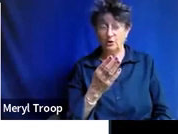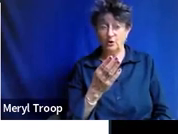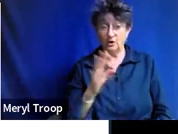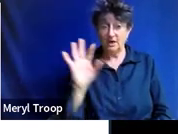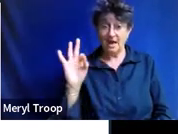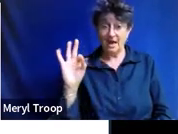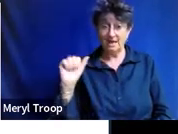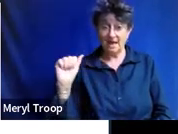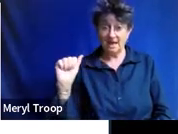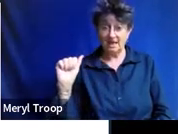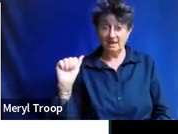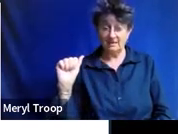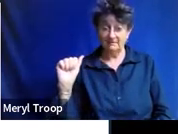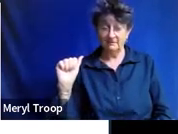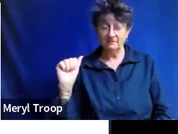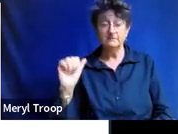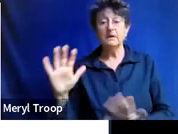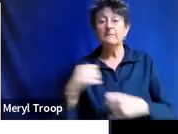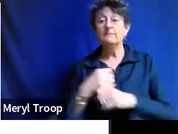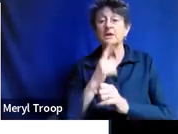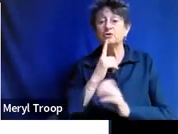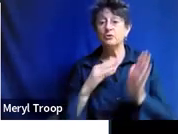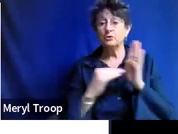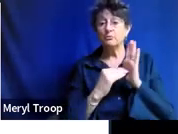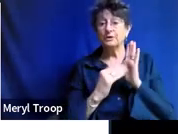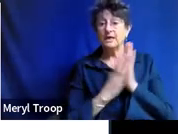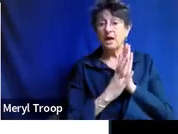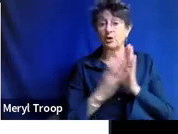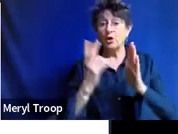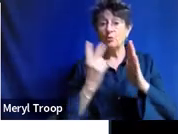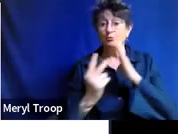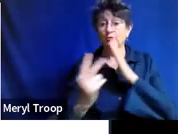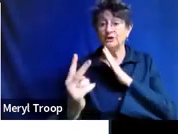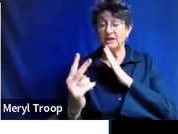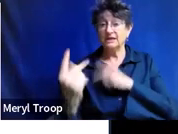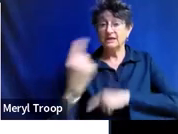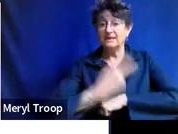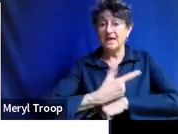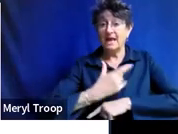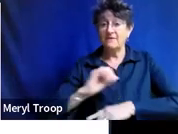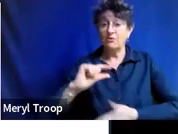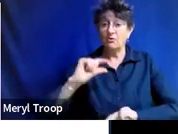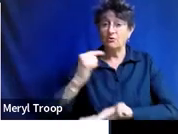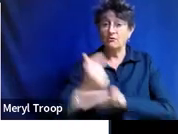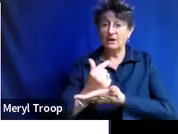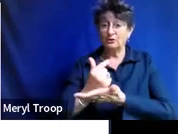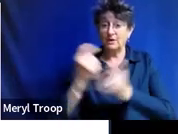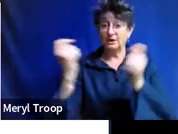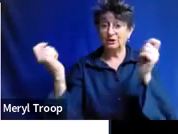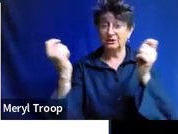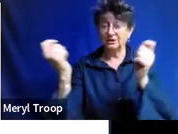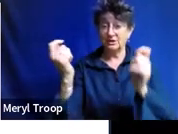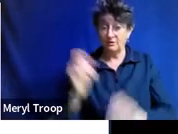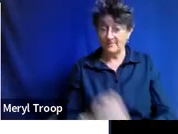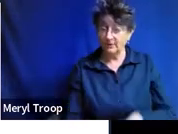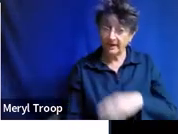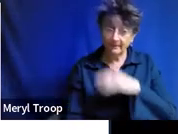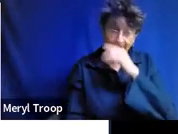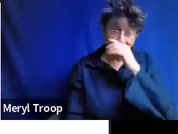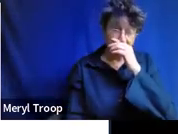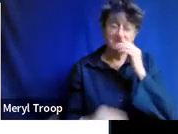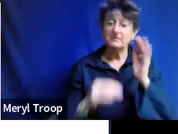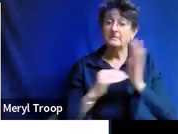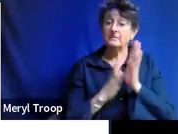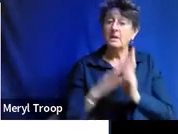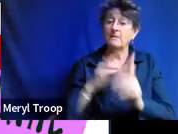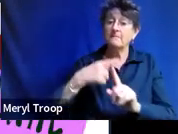9A, you just want to make sure that you're putting the projected date of graduation for the student. You want to document that with the month and the year.